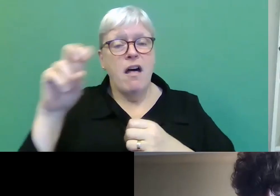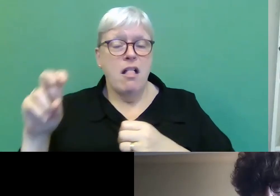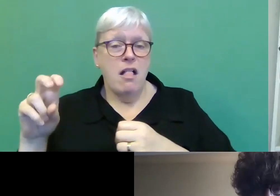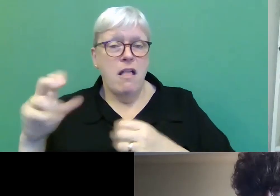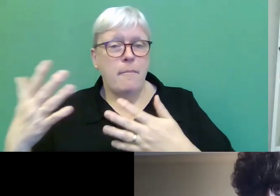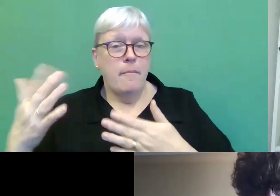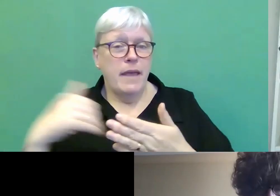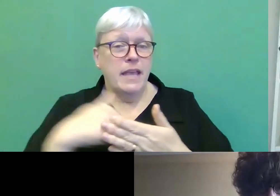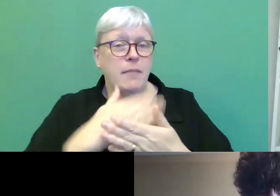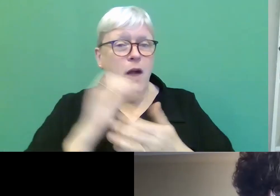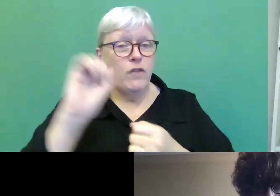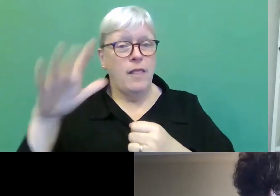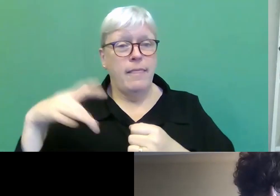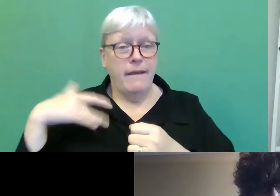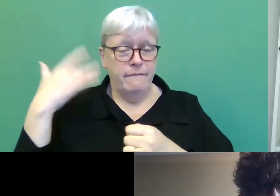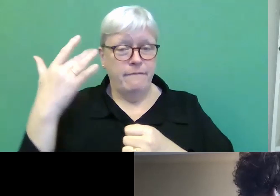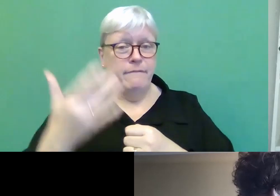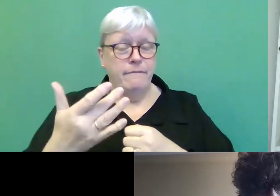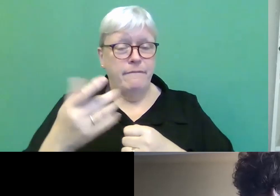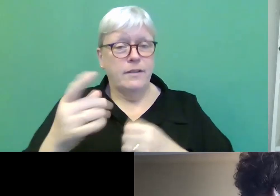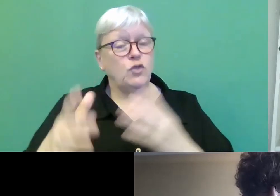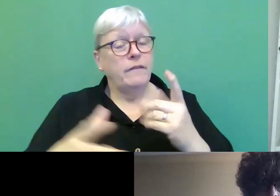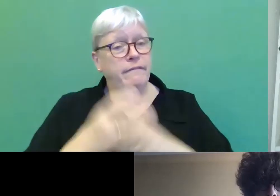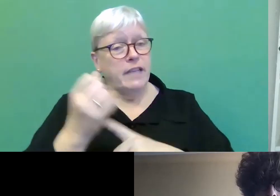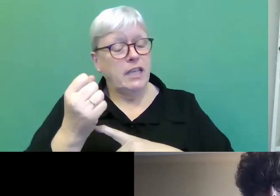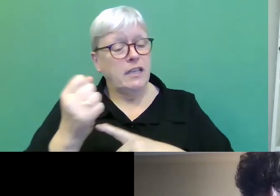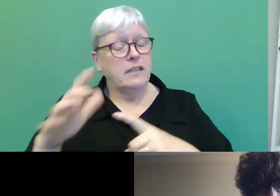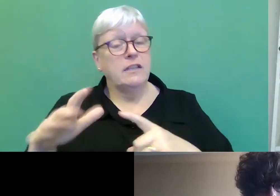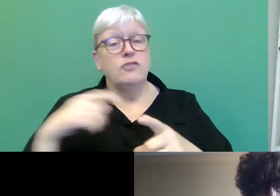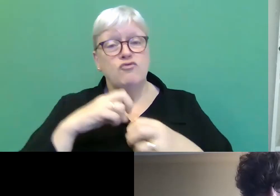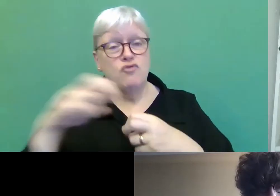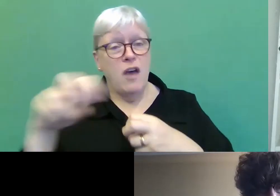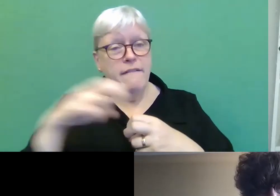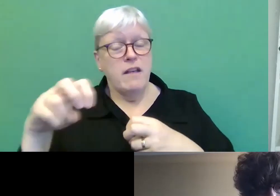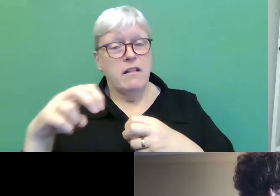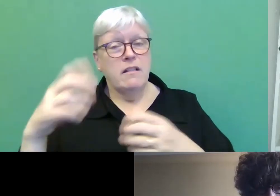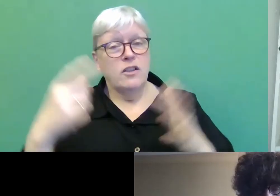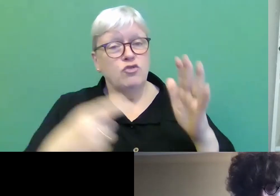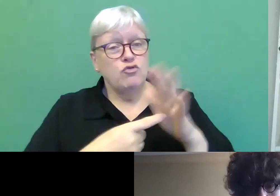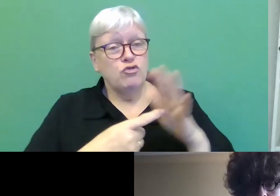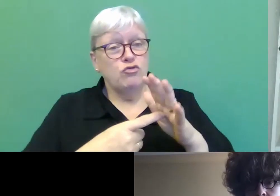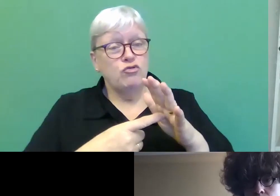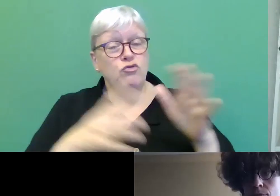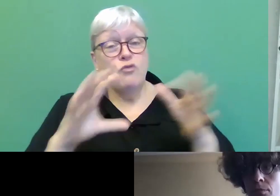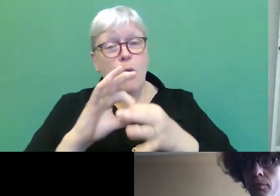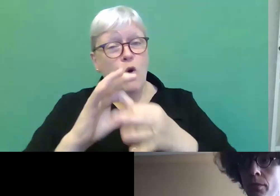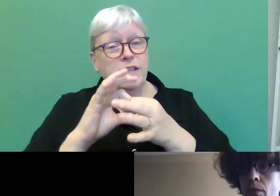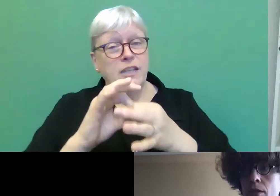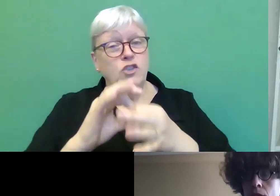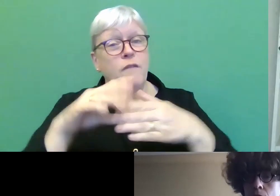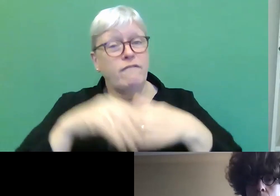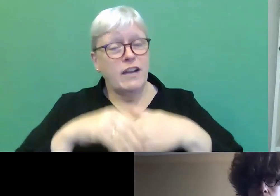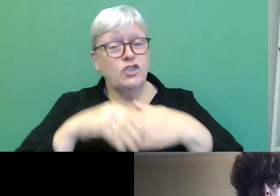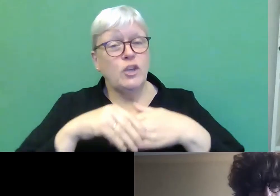and your life, clearly. Do you find travel is crucial to bonding in your friendships compared to those friendships formed at